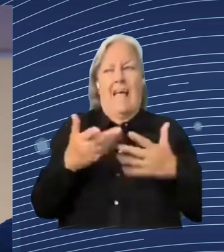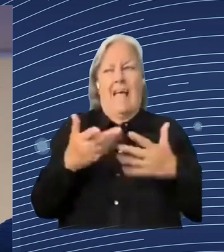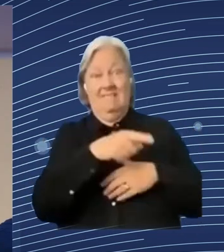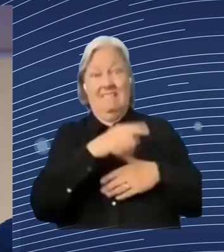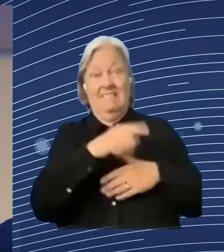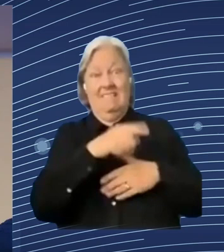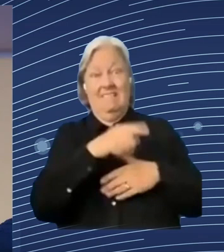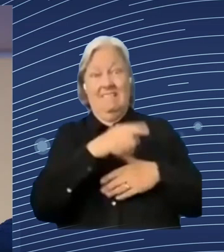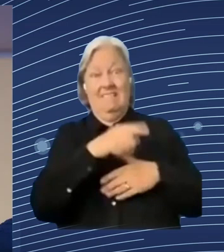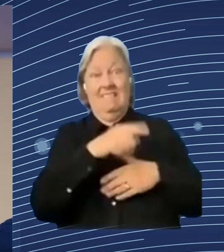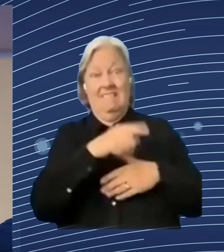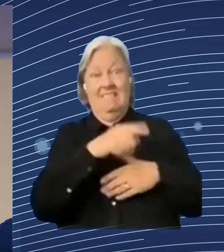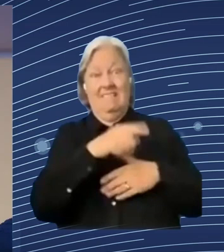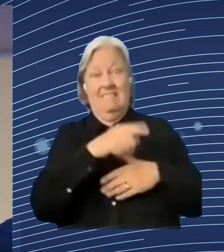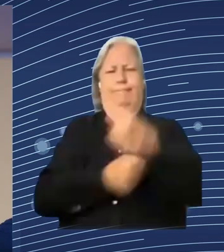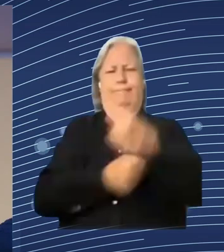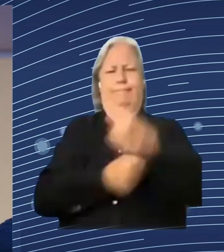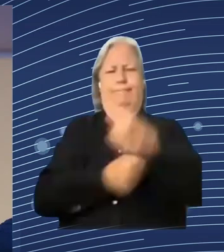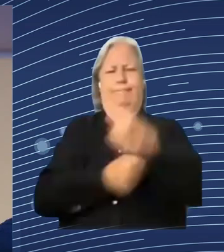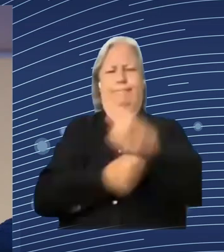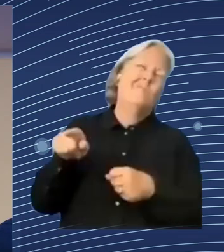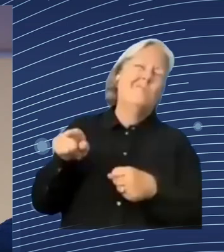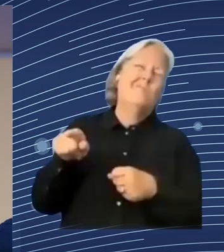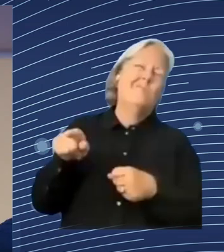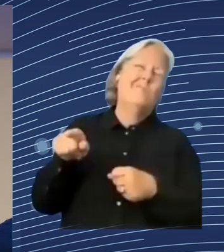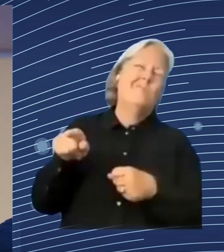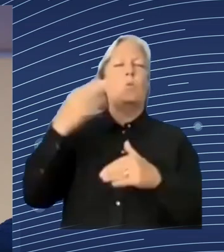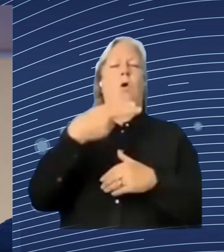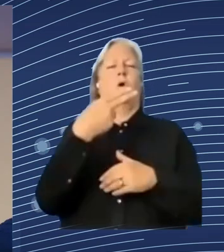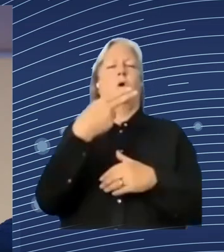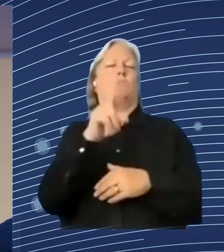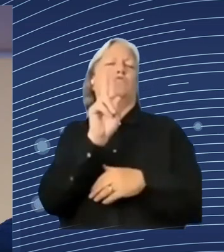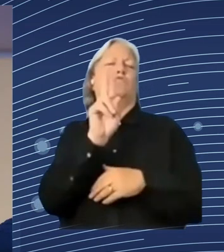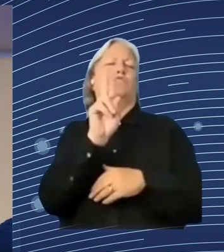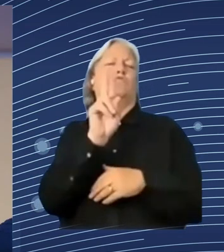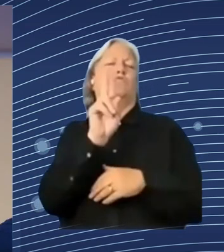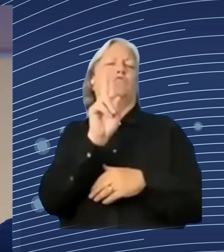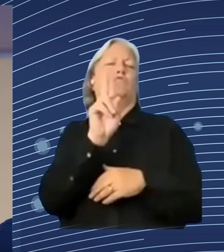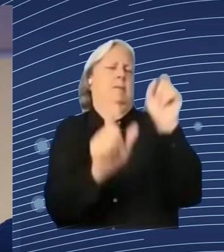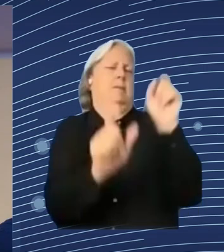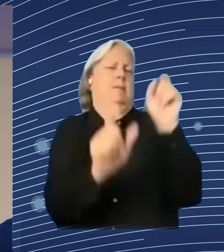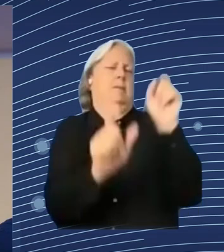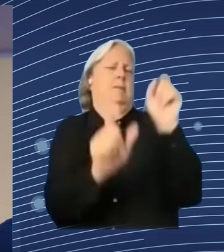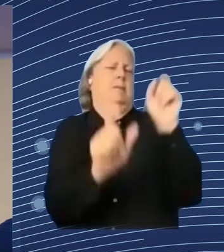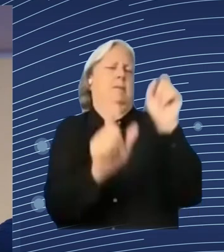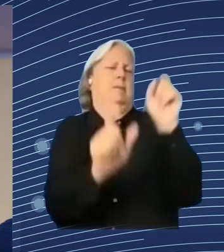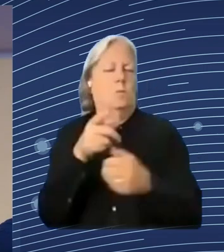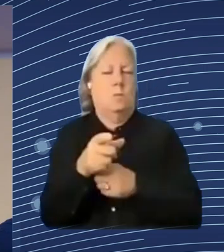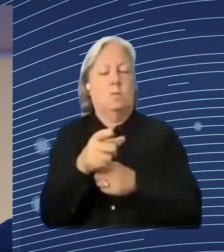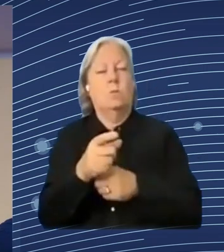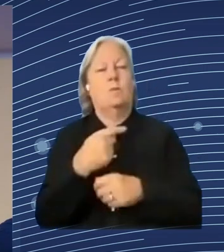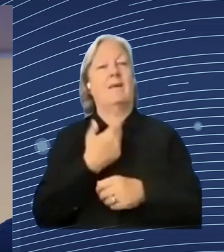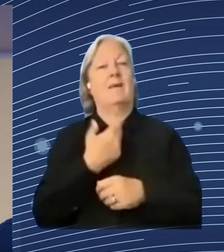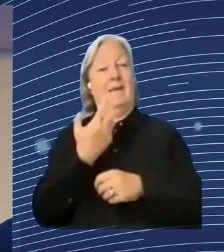of a HR side of it. So that's it. We had this triangular system that we talk